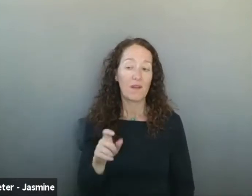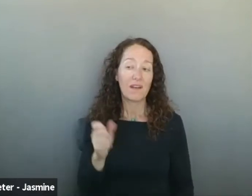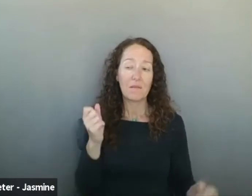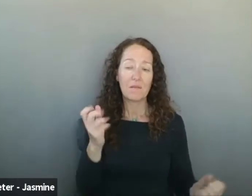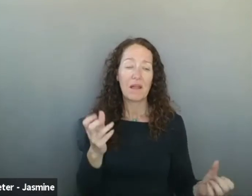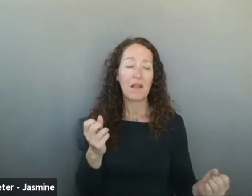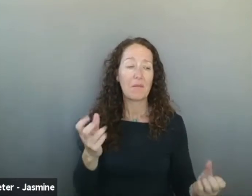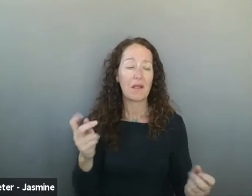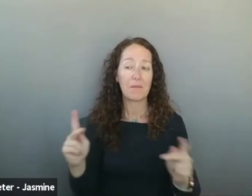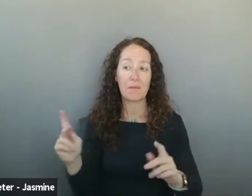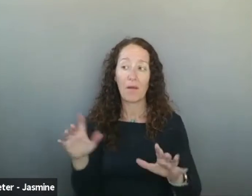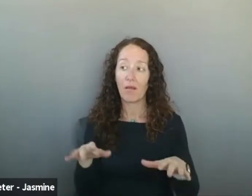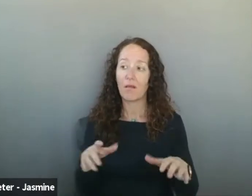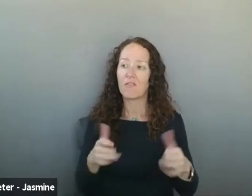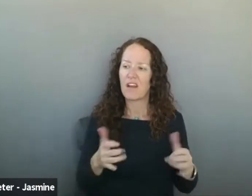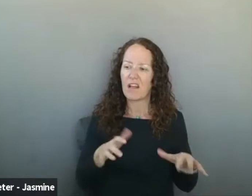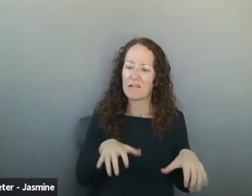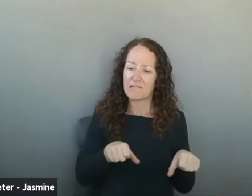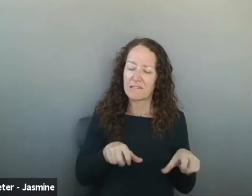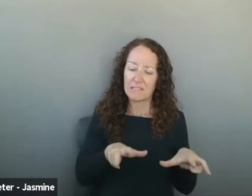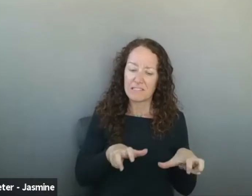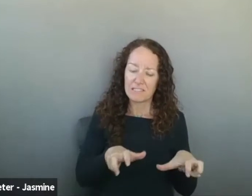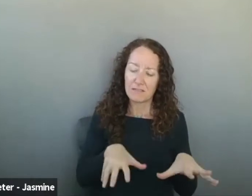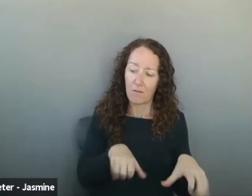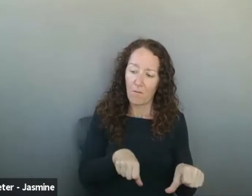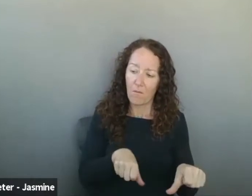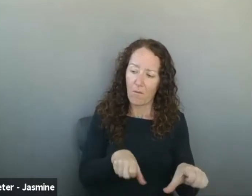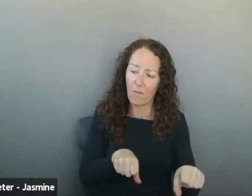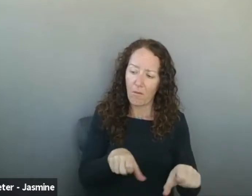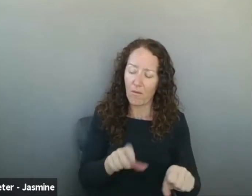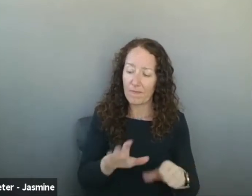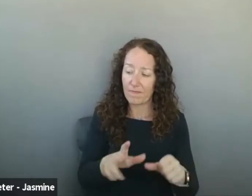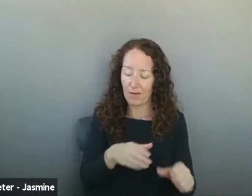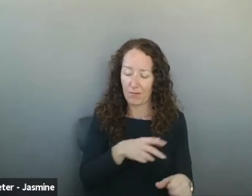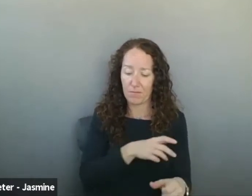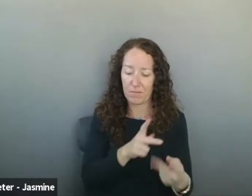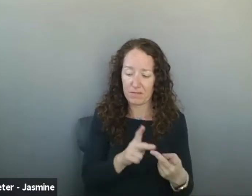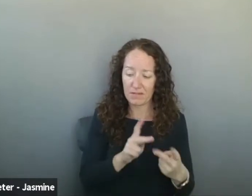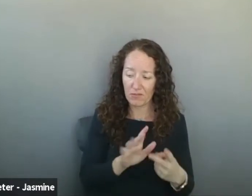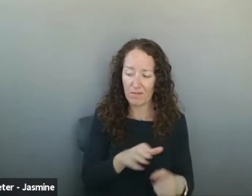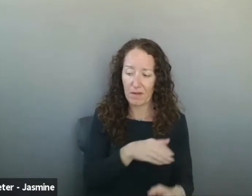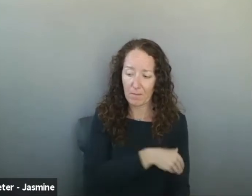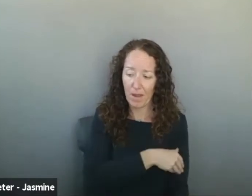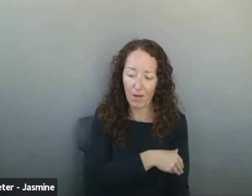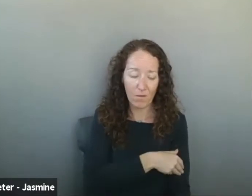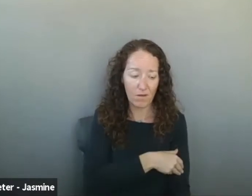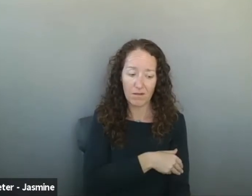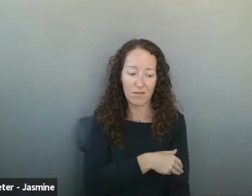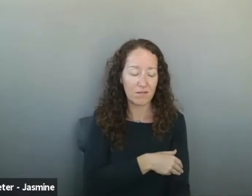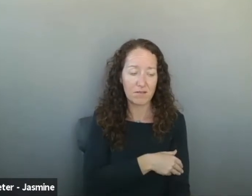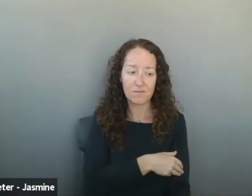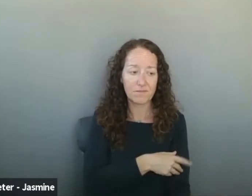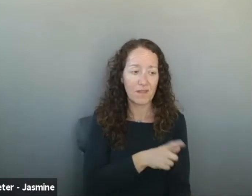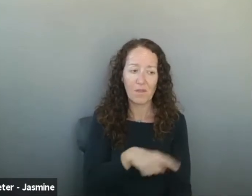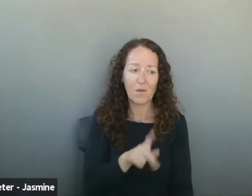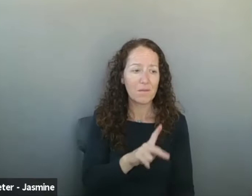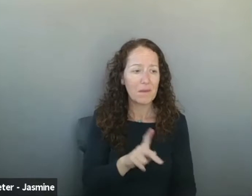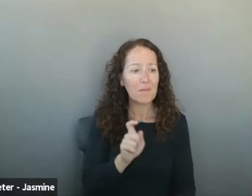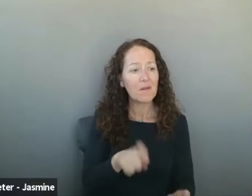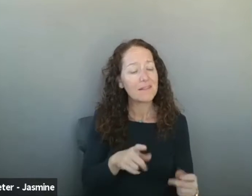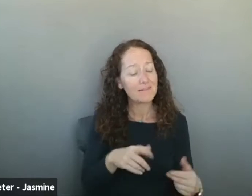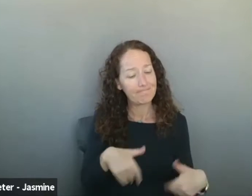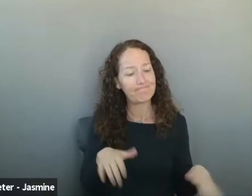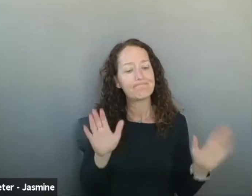are hoarding positions and power stop, doing the platitudinal